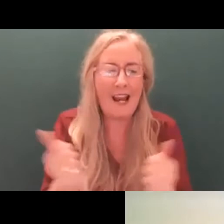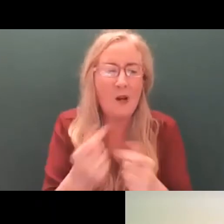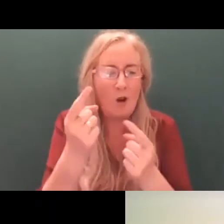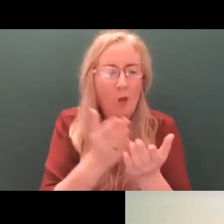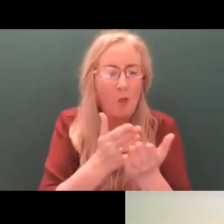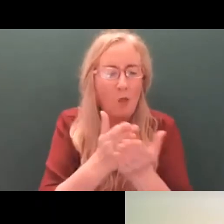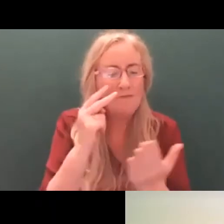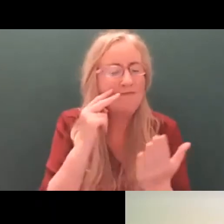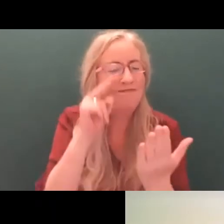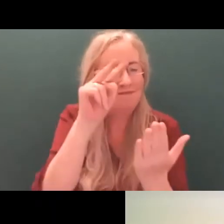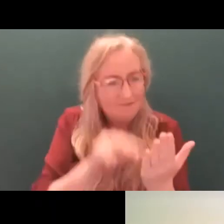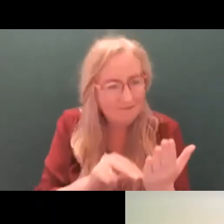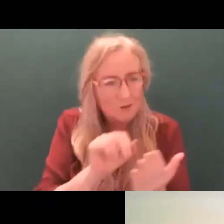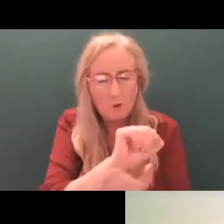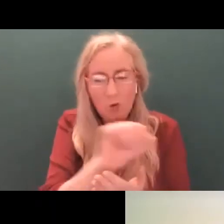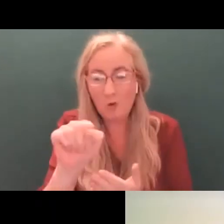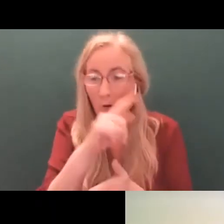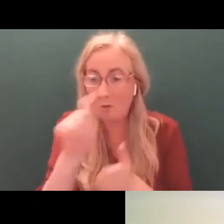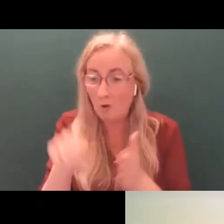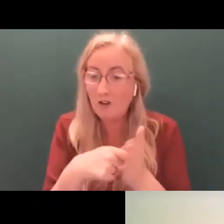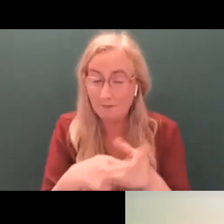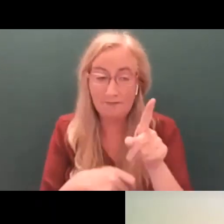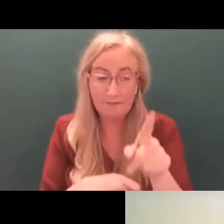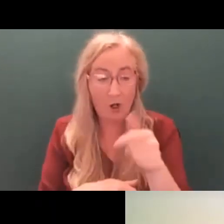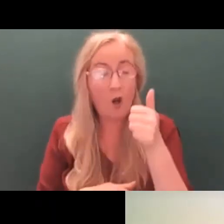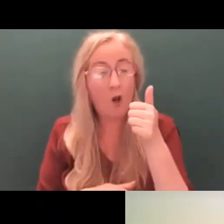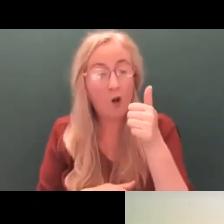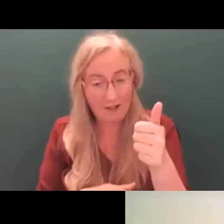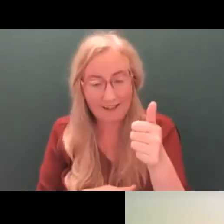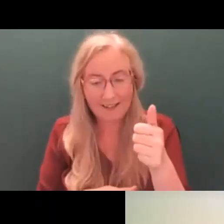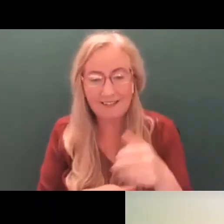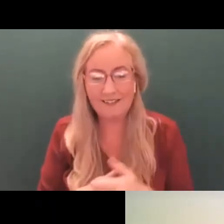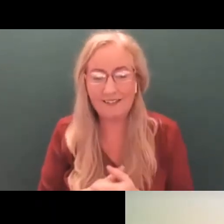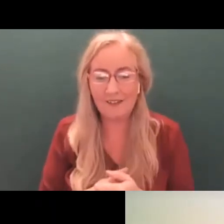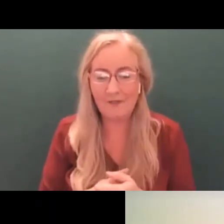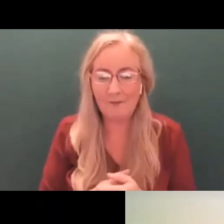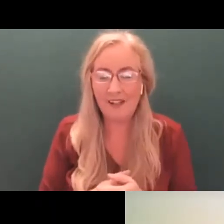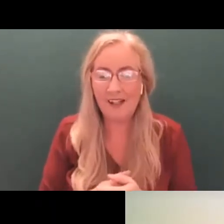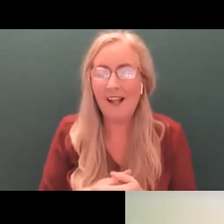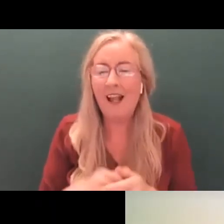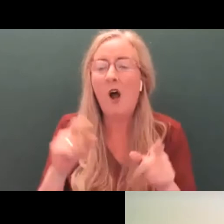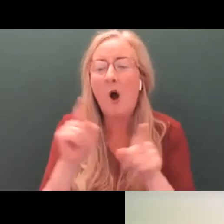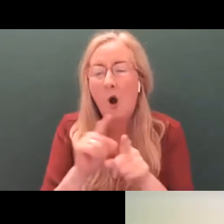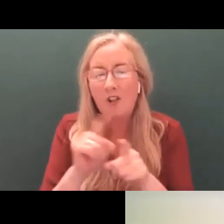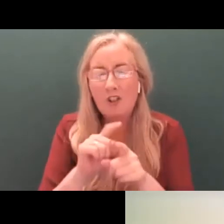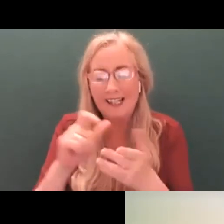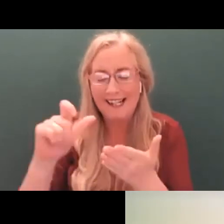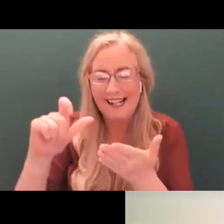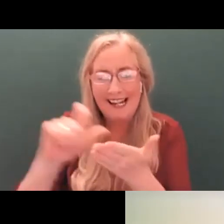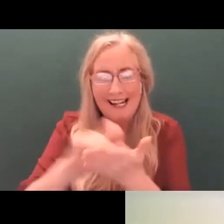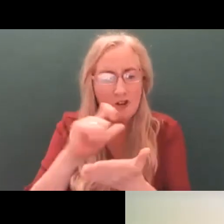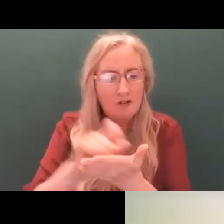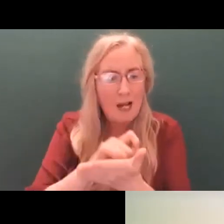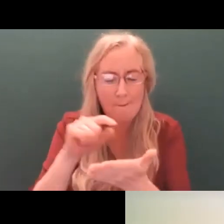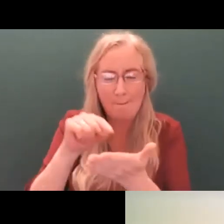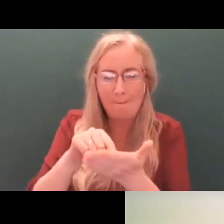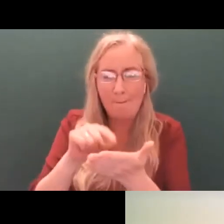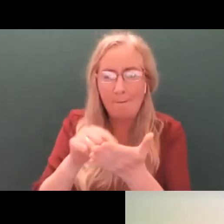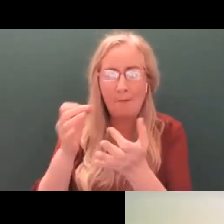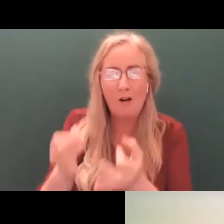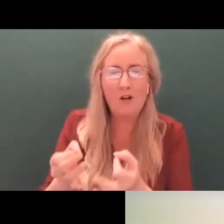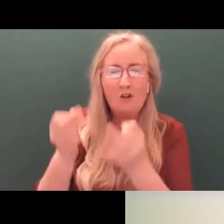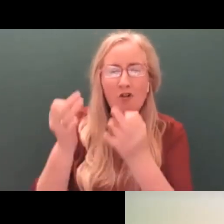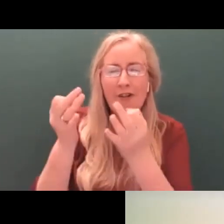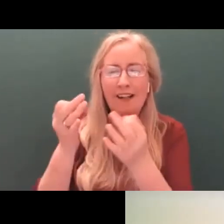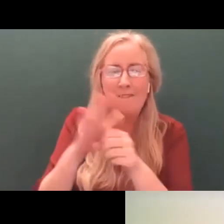project. Great. And okay, and our colleague Lelia has pointed out, of course, that Instagram is terrific for